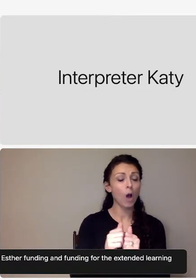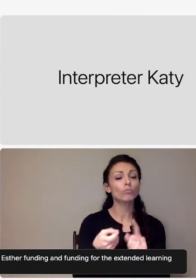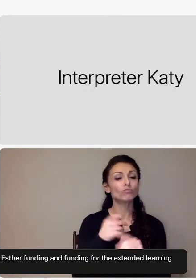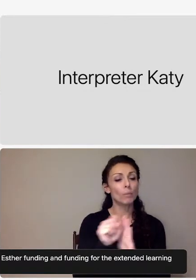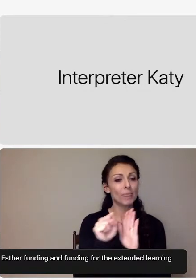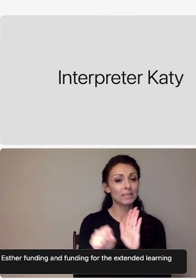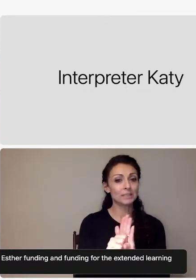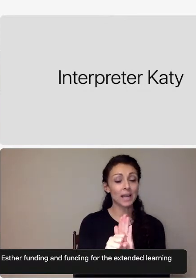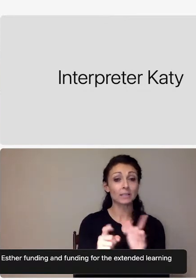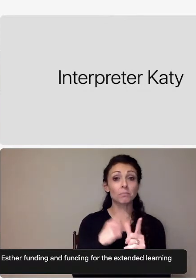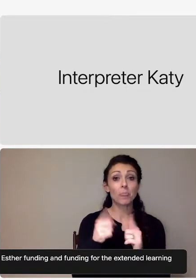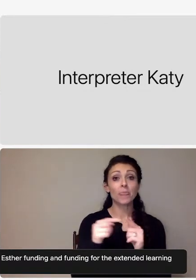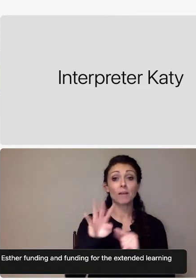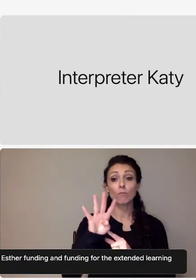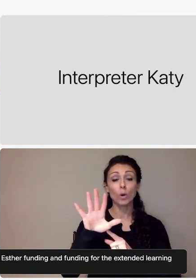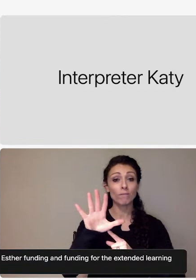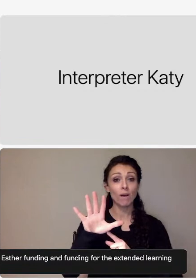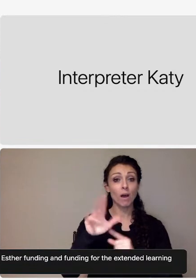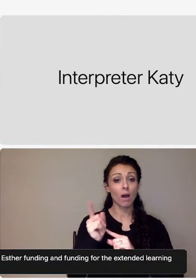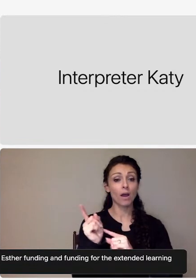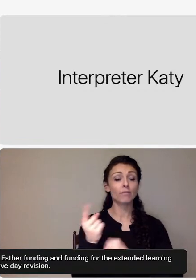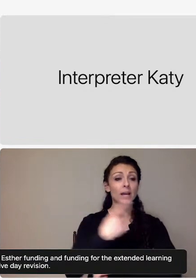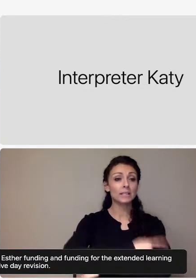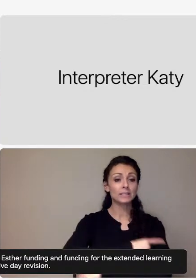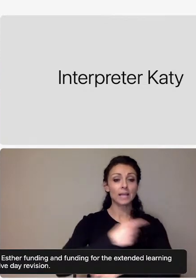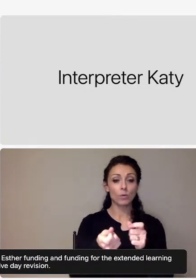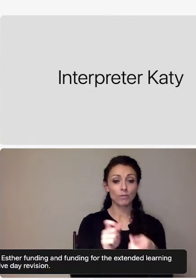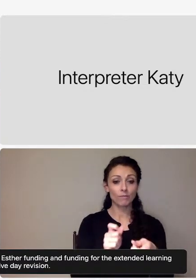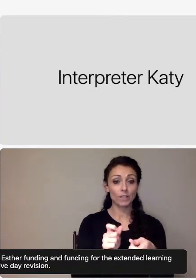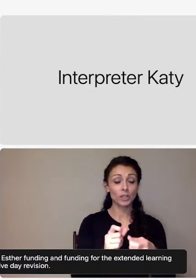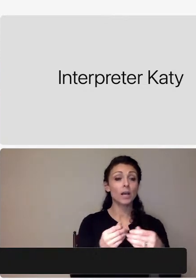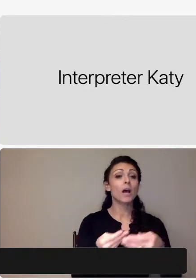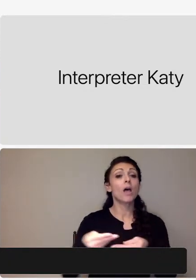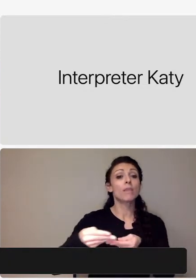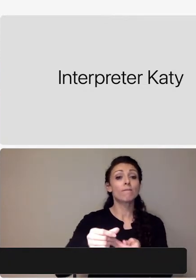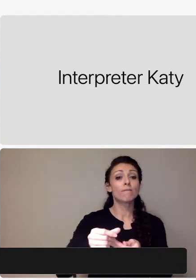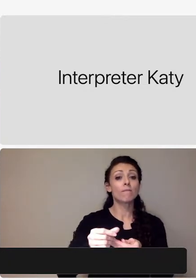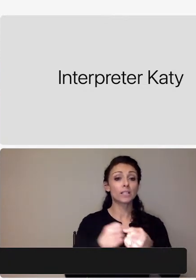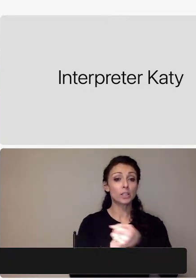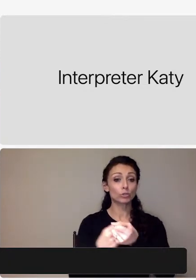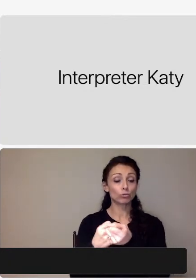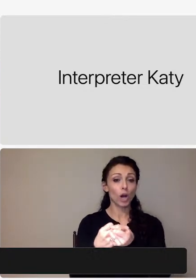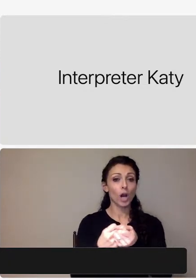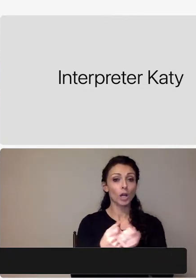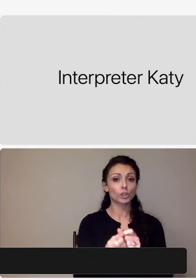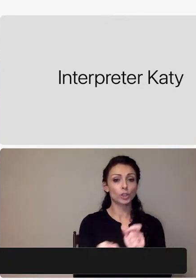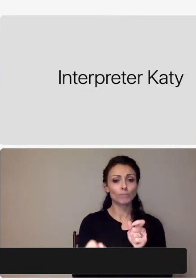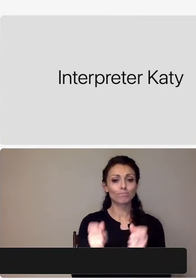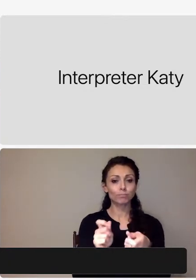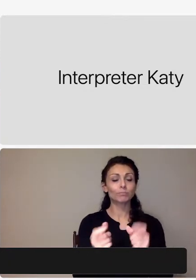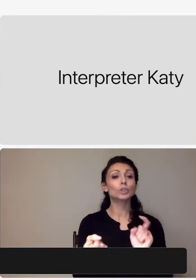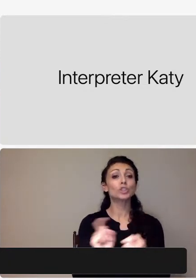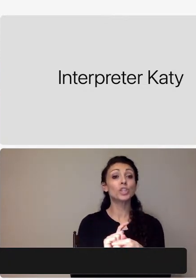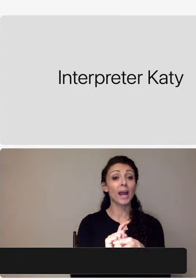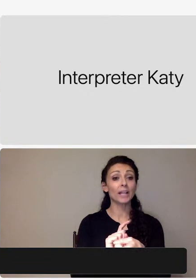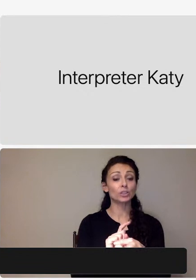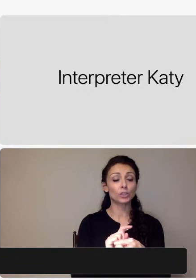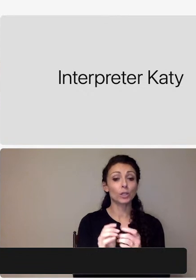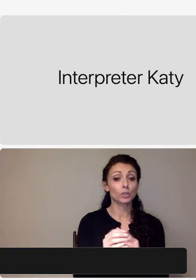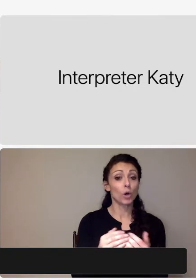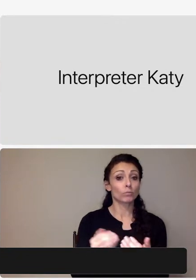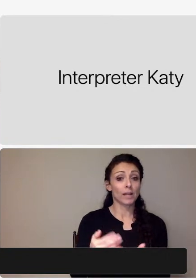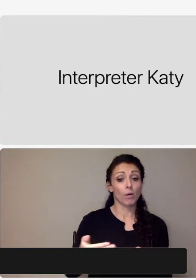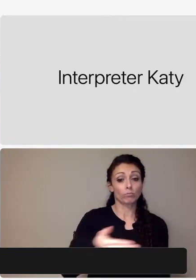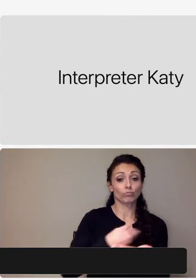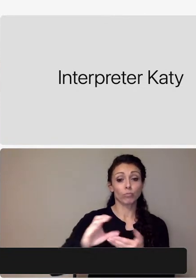after the 45-day revision the funding structure for elog changed with a portion of the funding